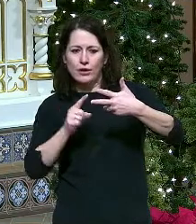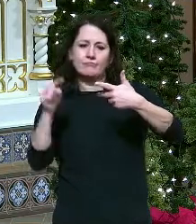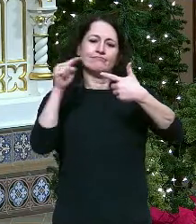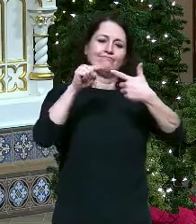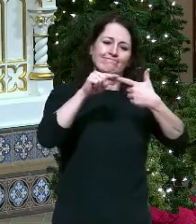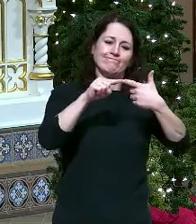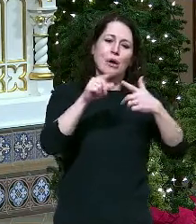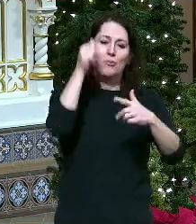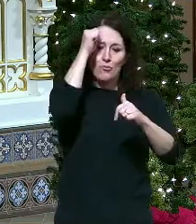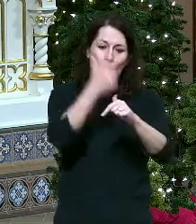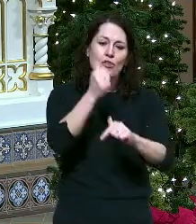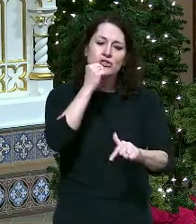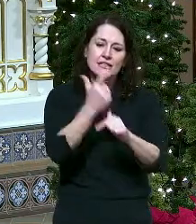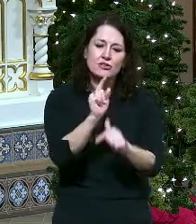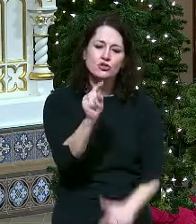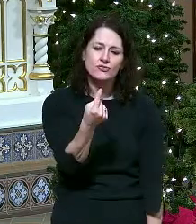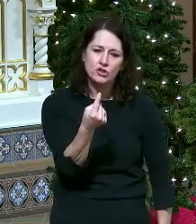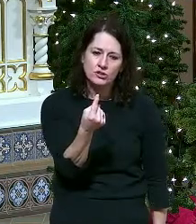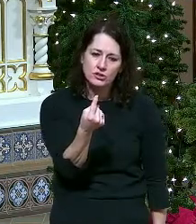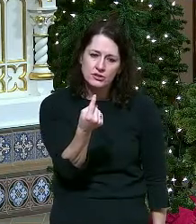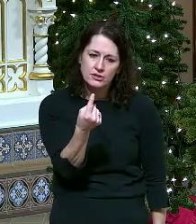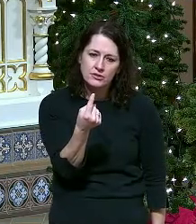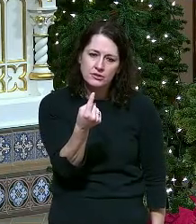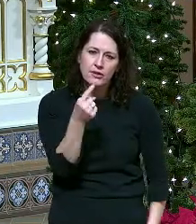brothers and sisters.